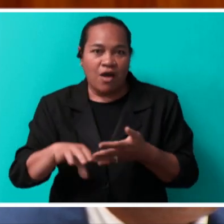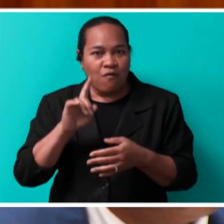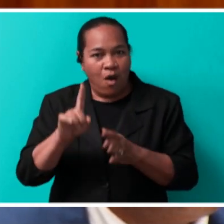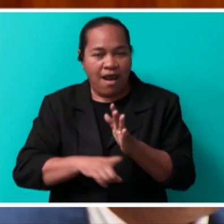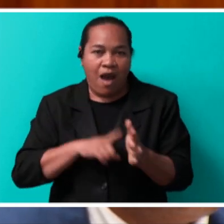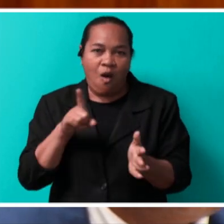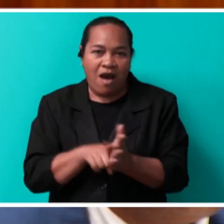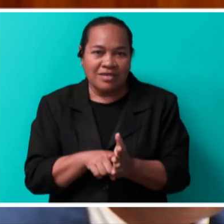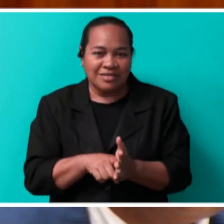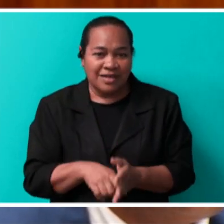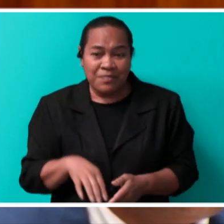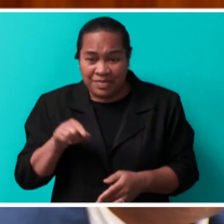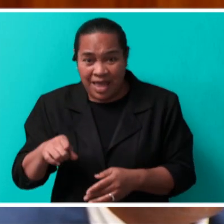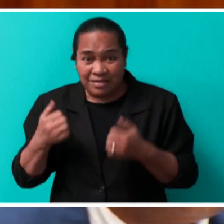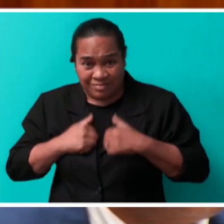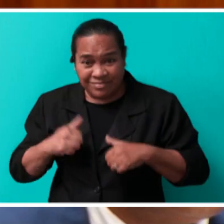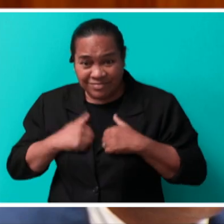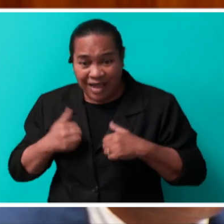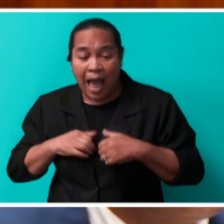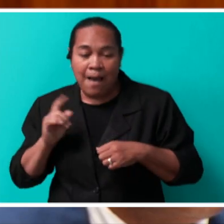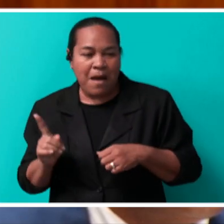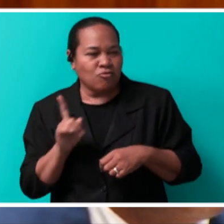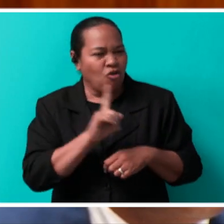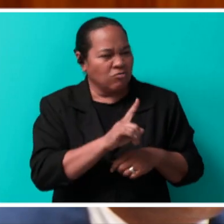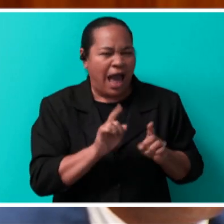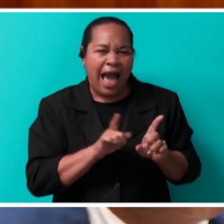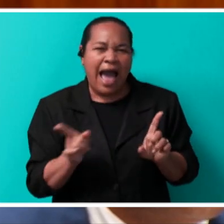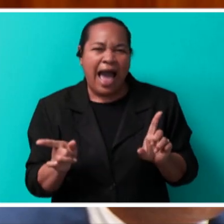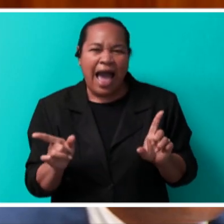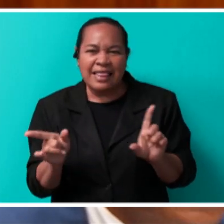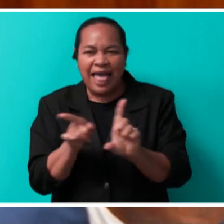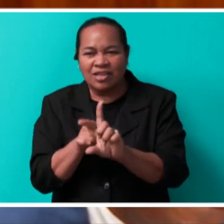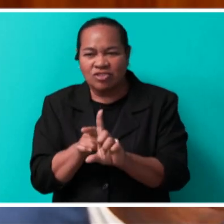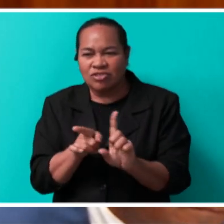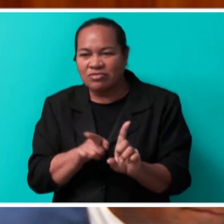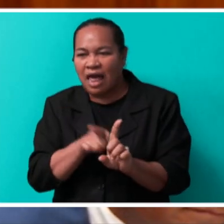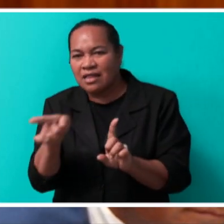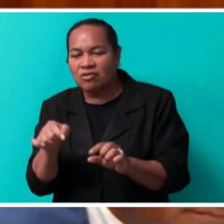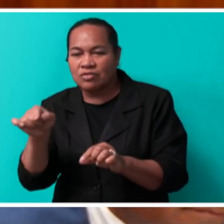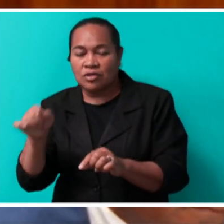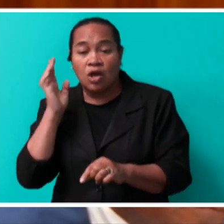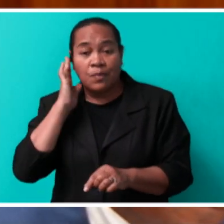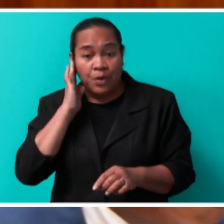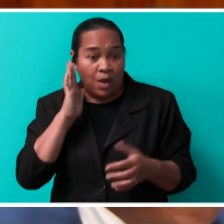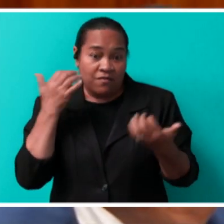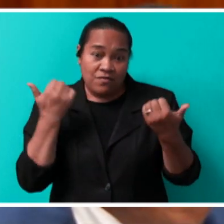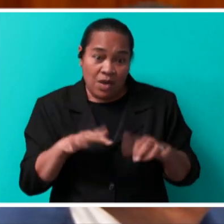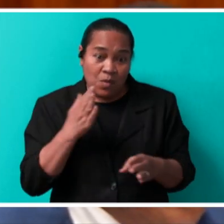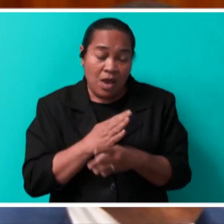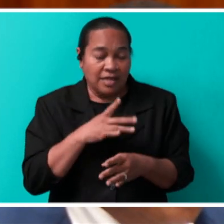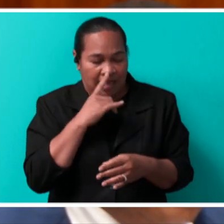These workers, once they have completed their apprenticeship, will be bonded to serve the country for an equal number of